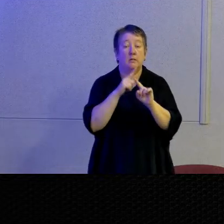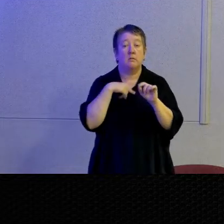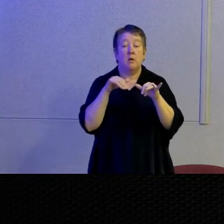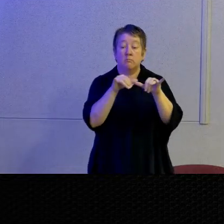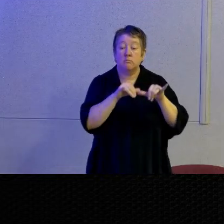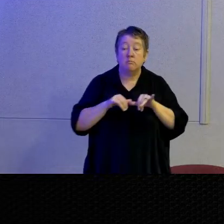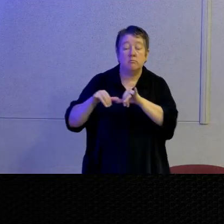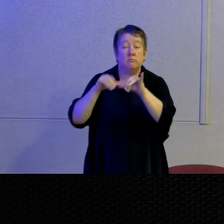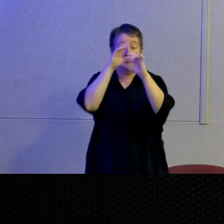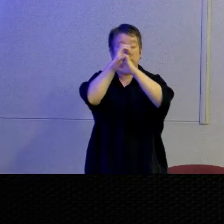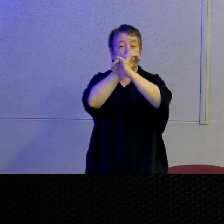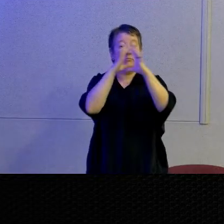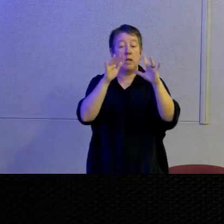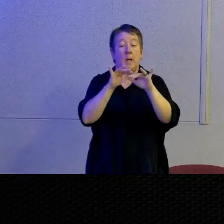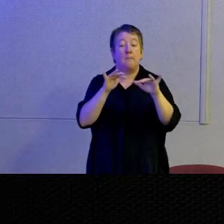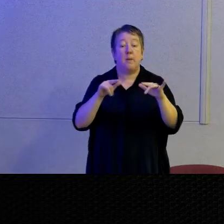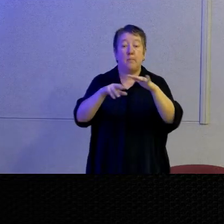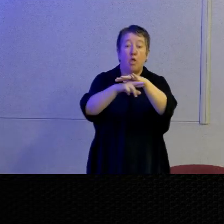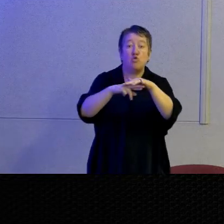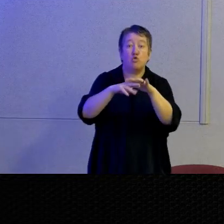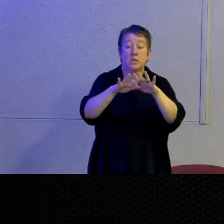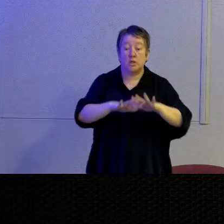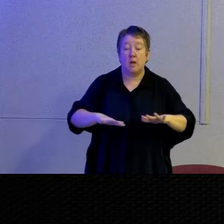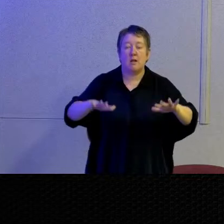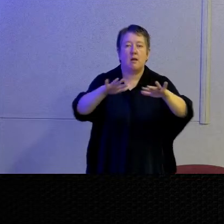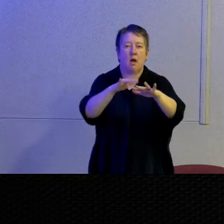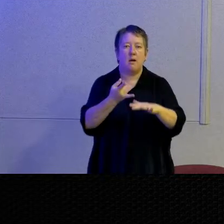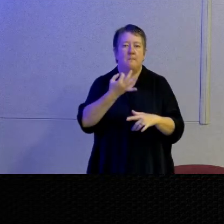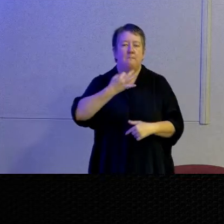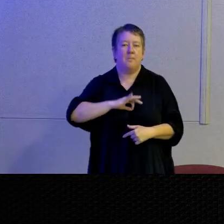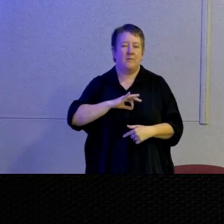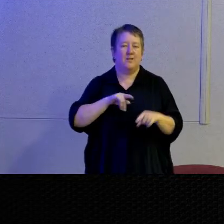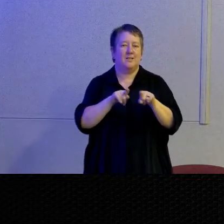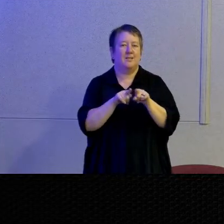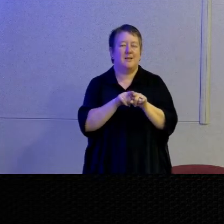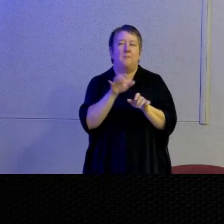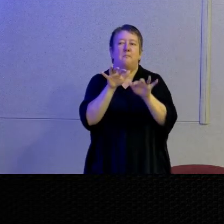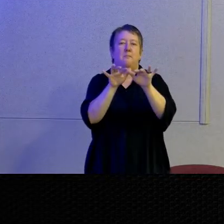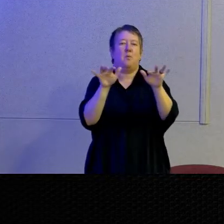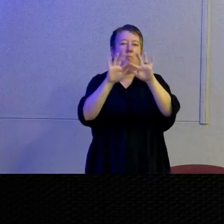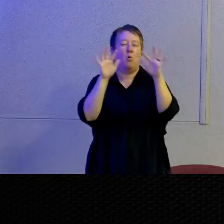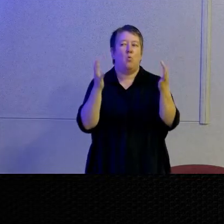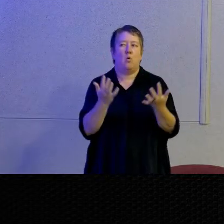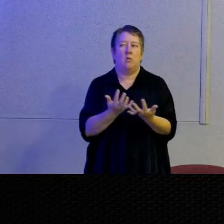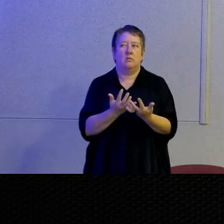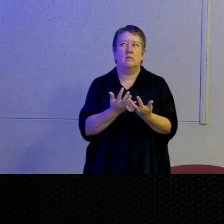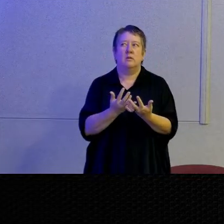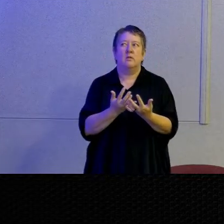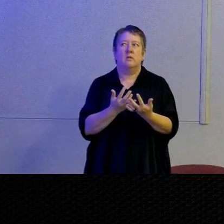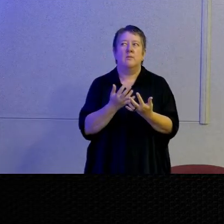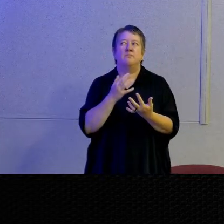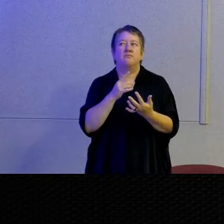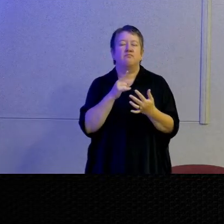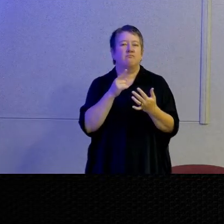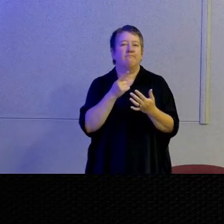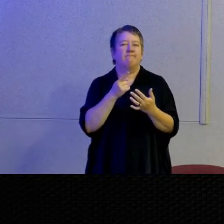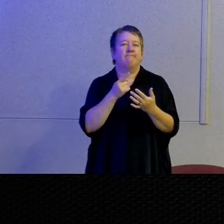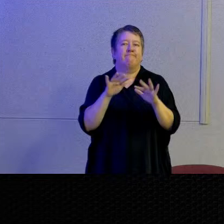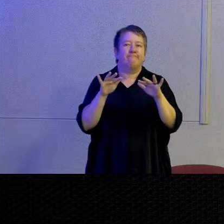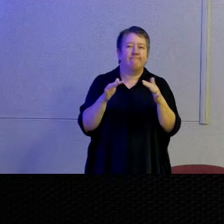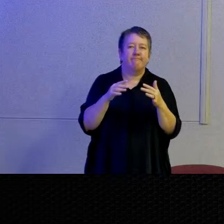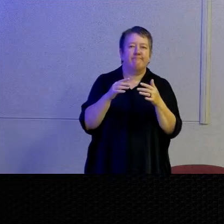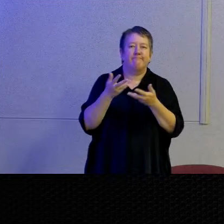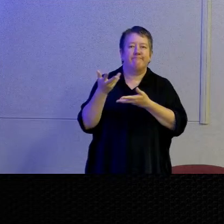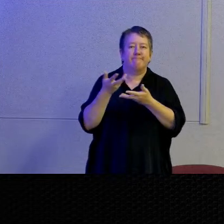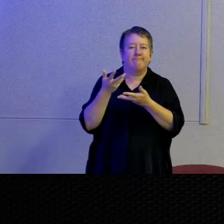people of the region and the whole of humanity. And he tells tales over coffee about how they've managed to do it. You can imagine the meetings